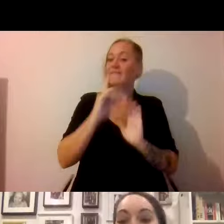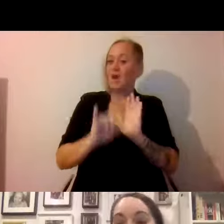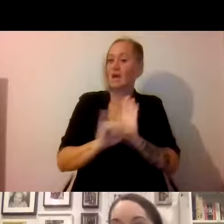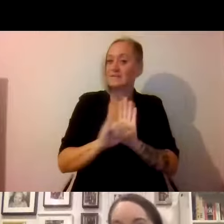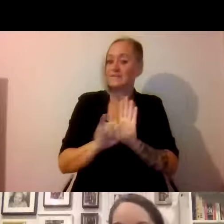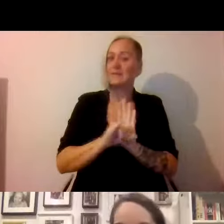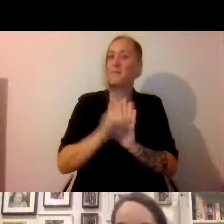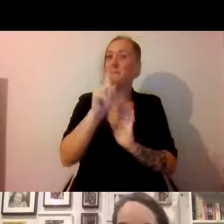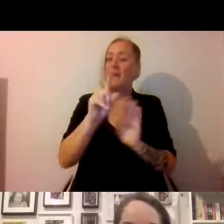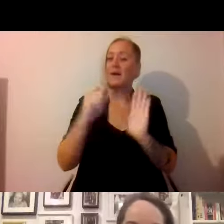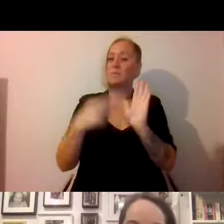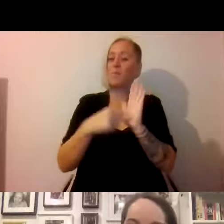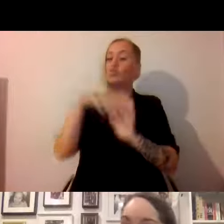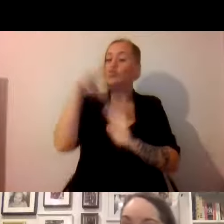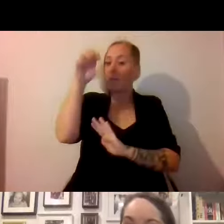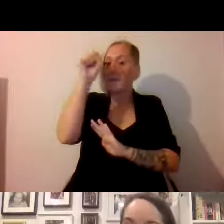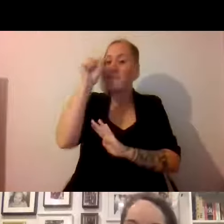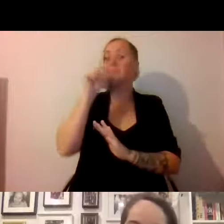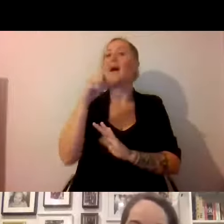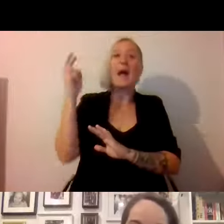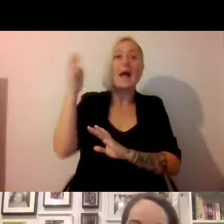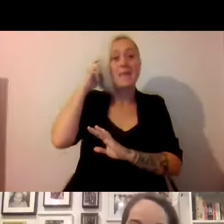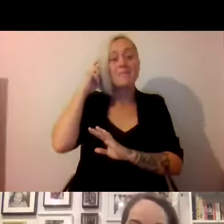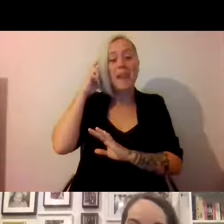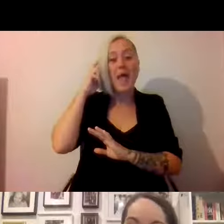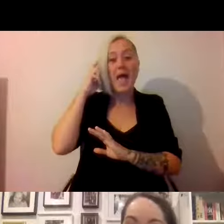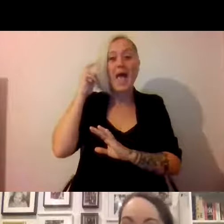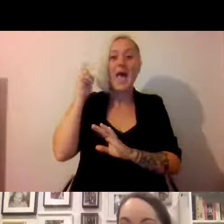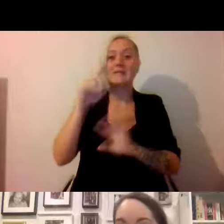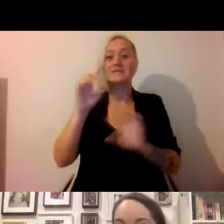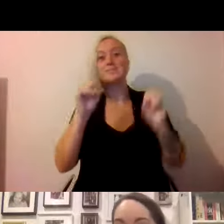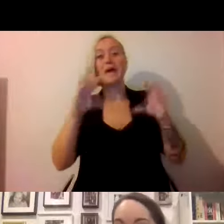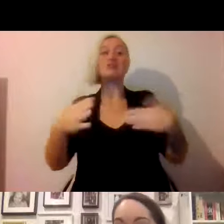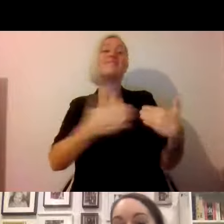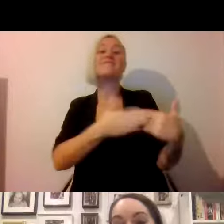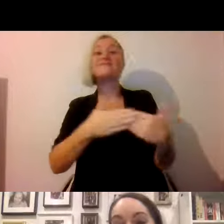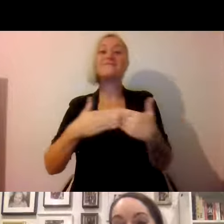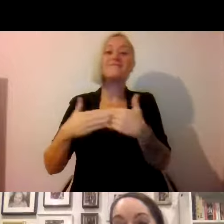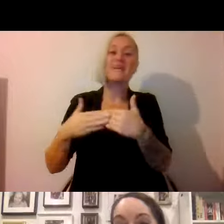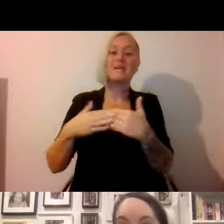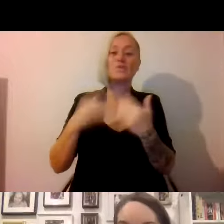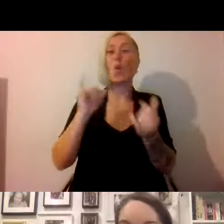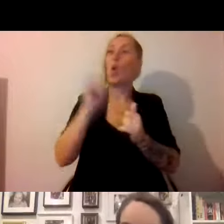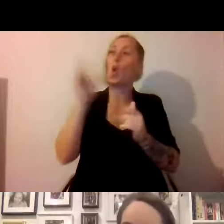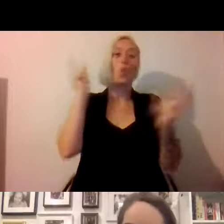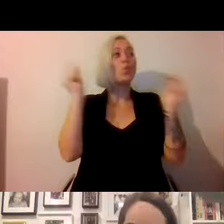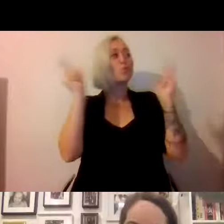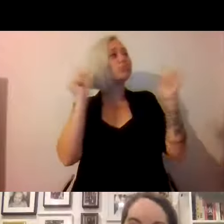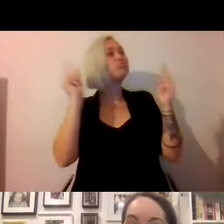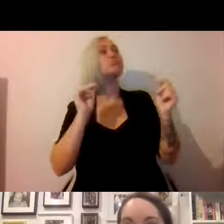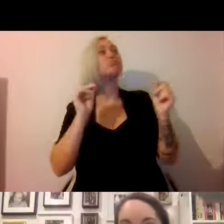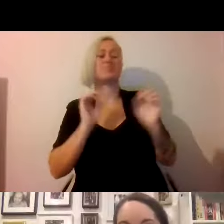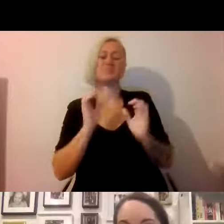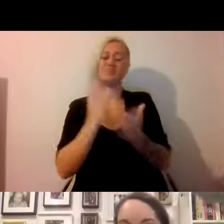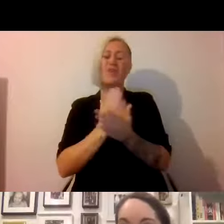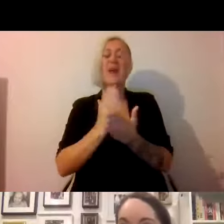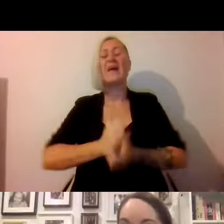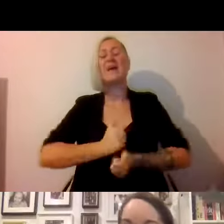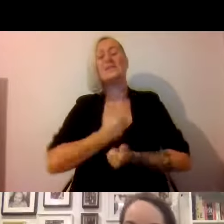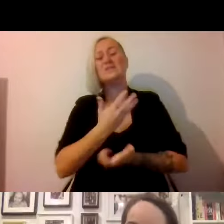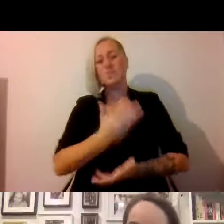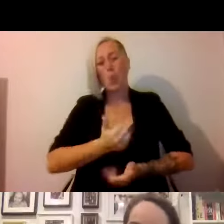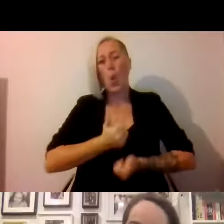remember, though, that implants are not a miracle fix-all and that listening through them or through hearing aids is really exhausting, especially in